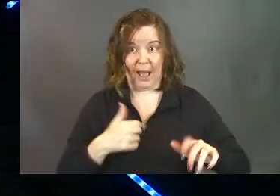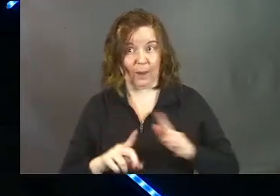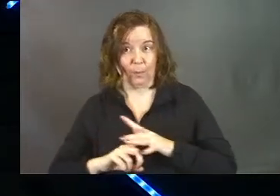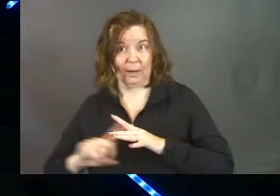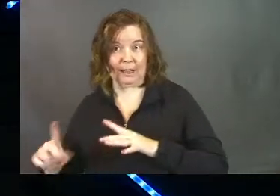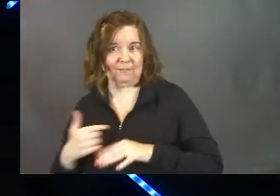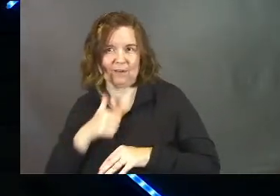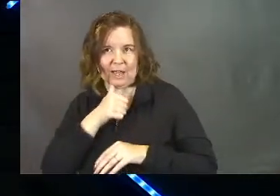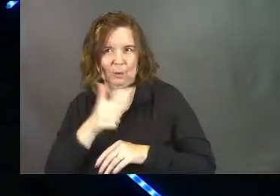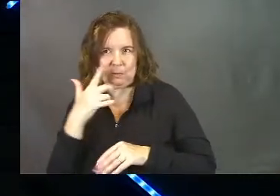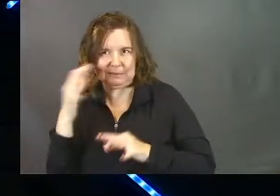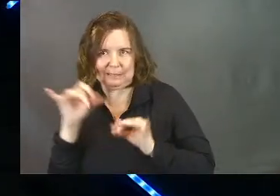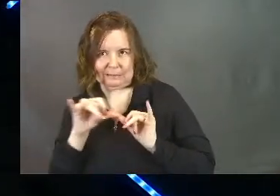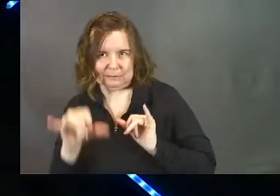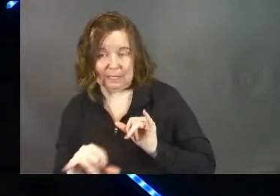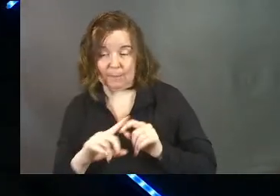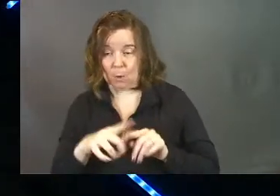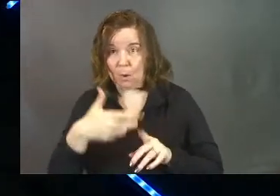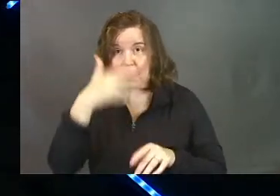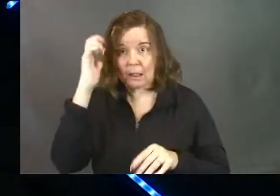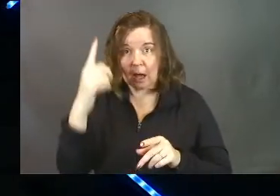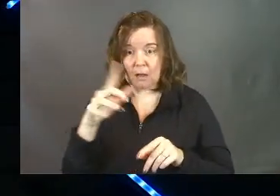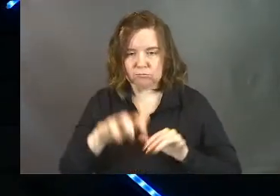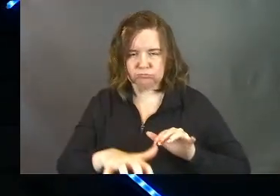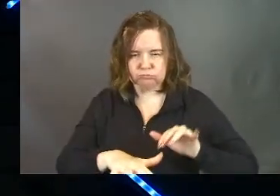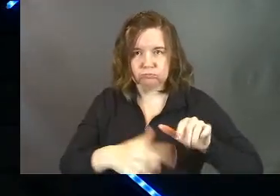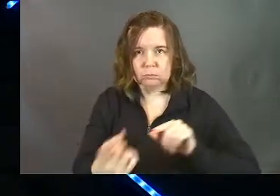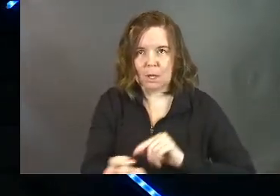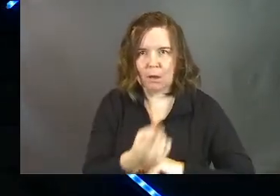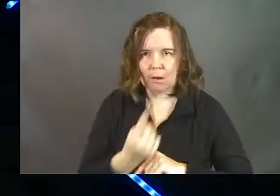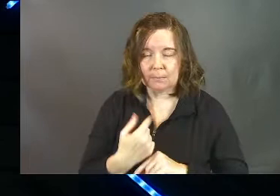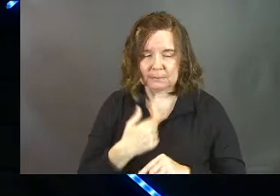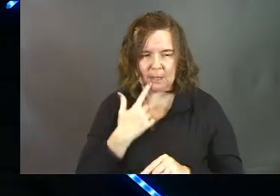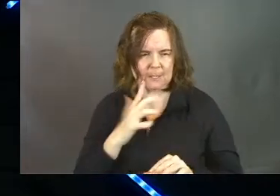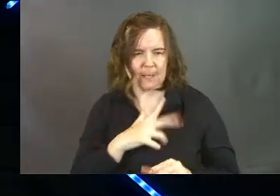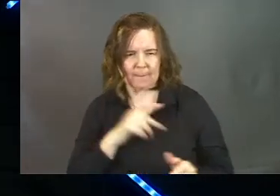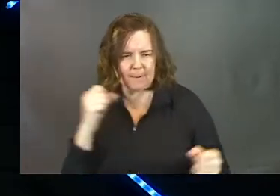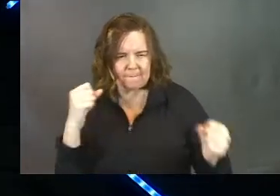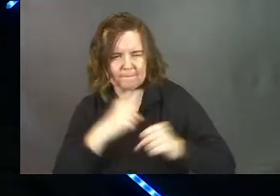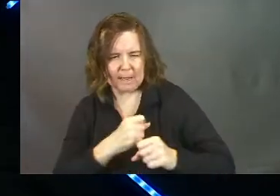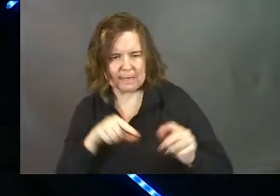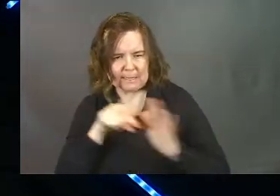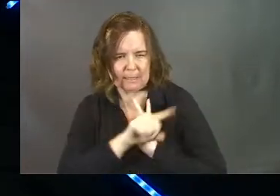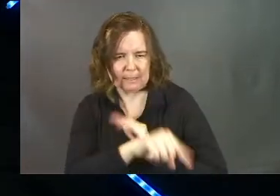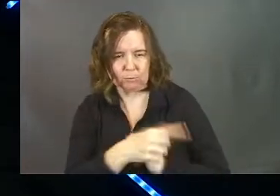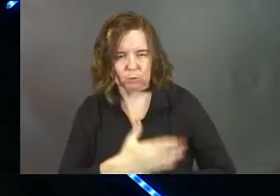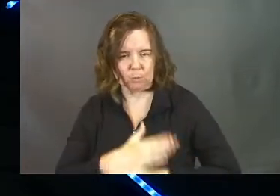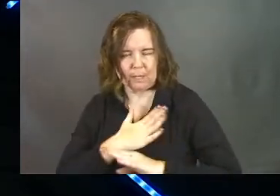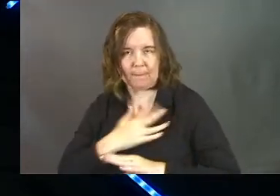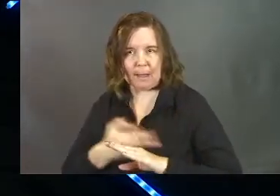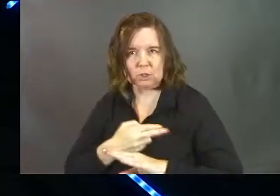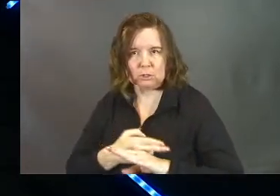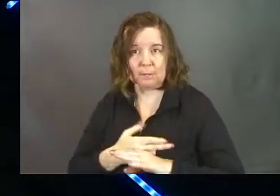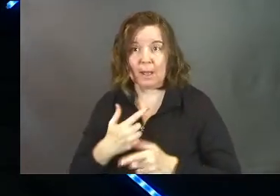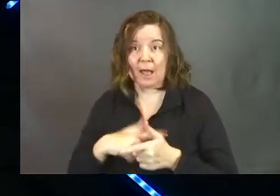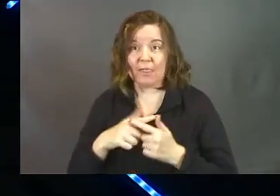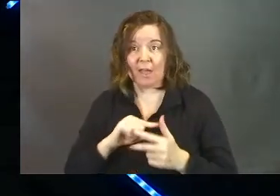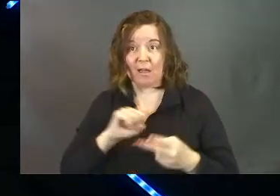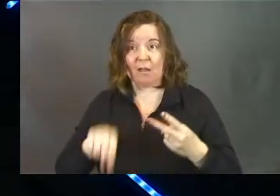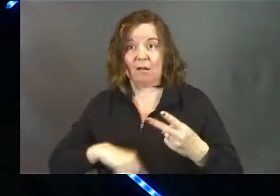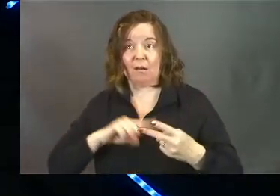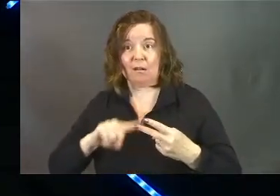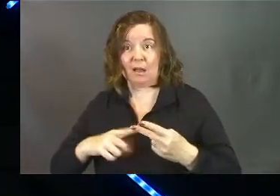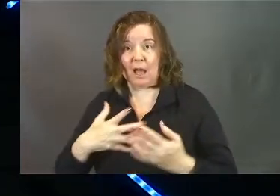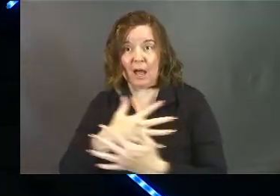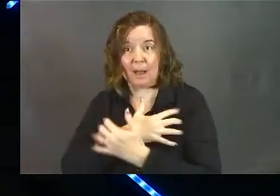I would not choose to fight the lion. But when a lion comes, he decides, no, I'm going to fight that lion and kill that lion to protect my sheep. And then when a bear comes, I